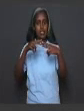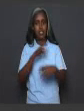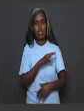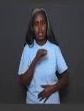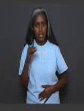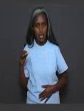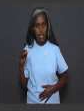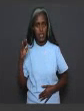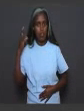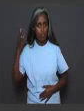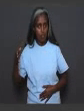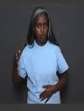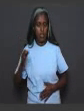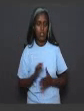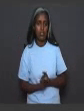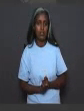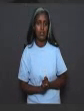and foci.